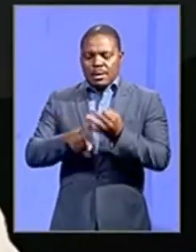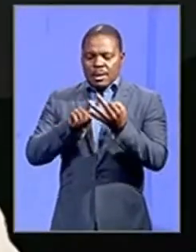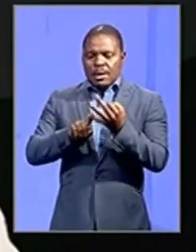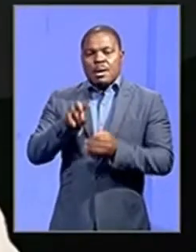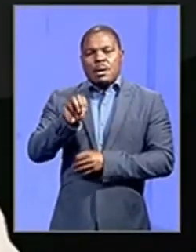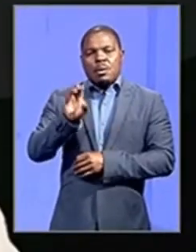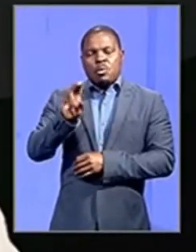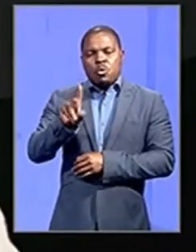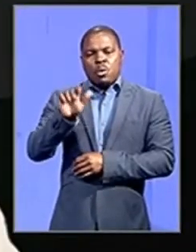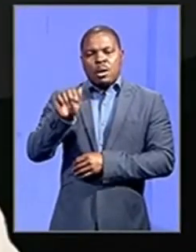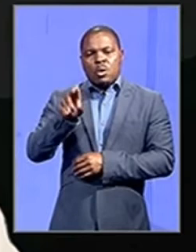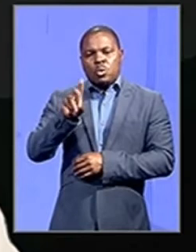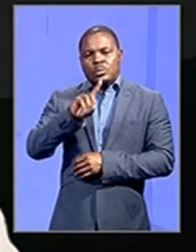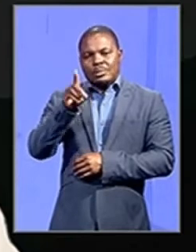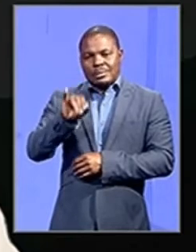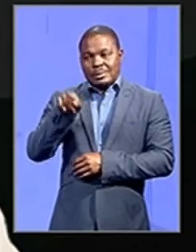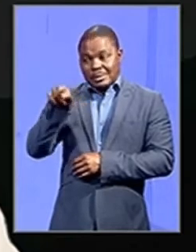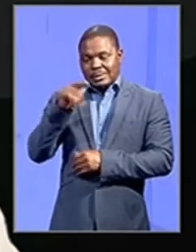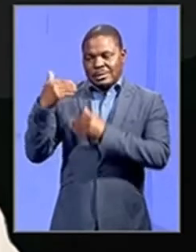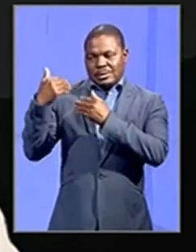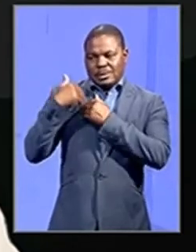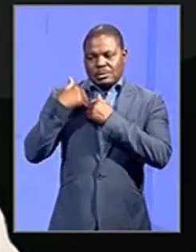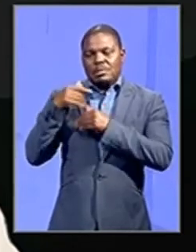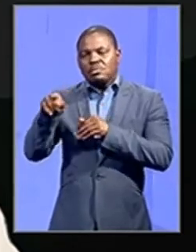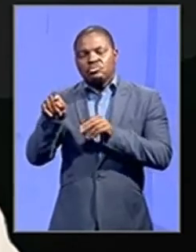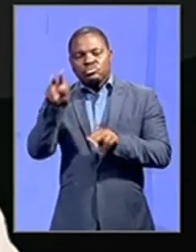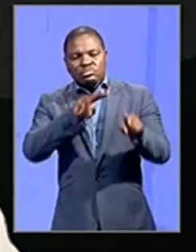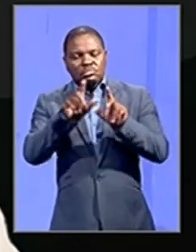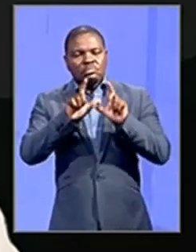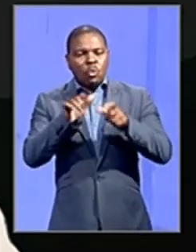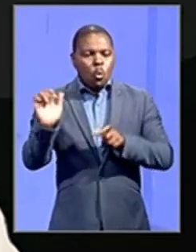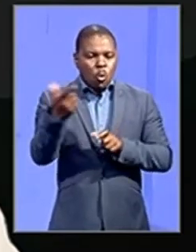o ile monna setulo wa komiti e o kameng dikomiti tse dingwe tsa kgotla ya Johannesburg.